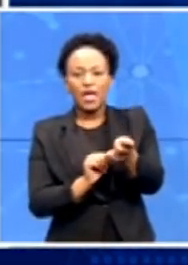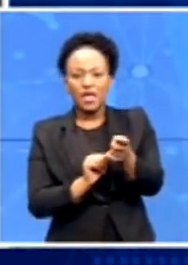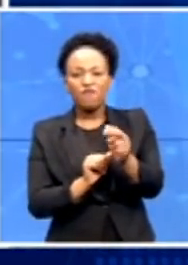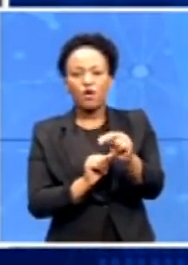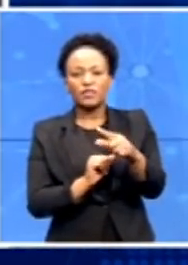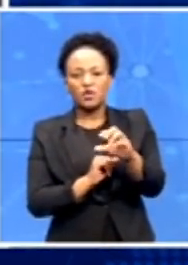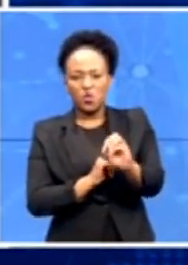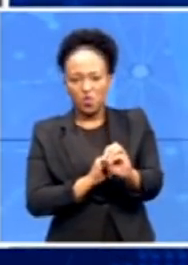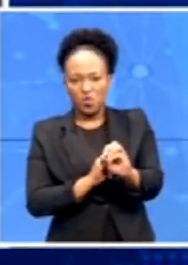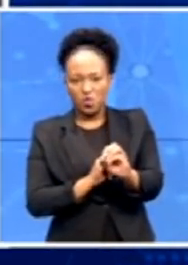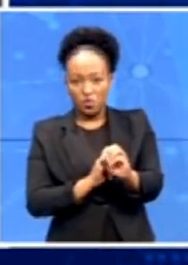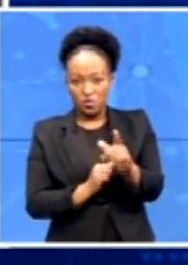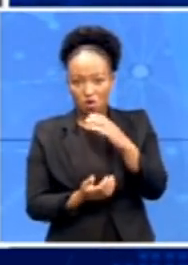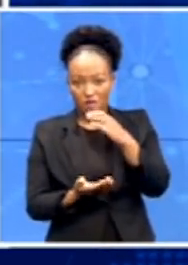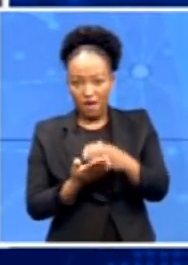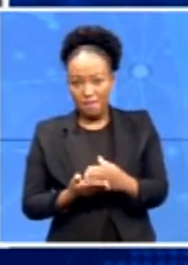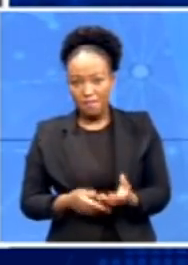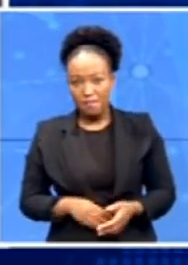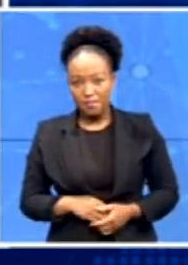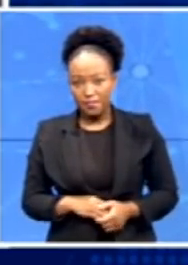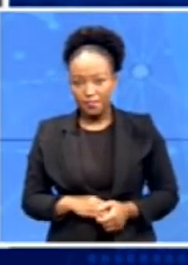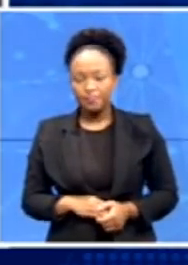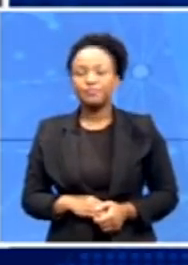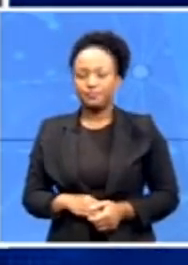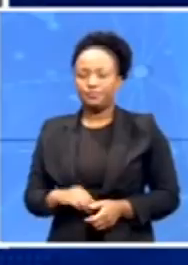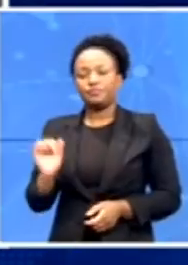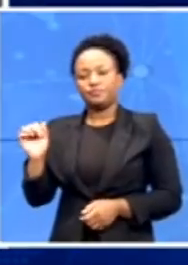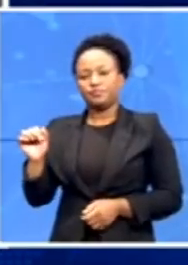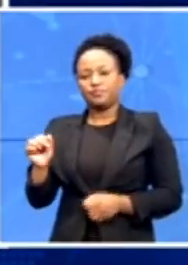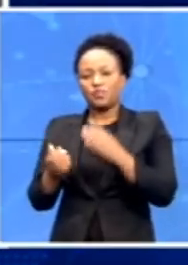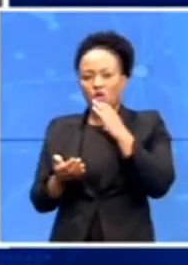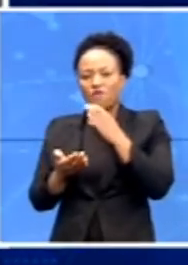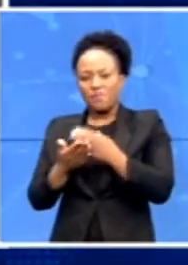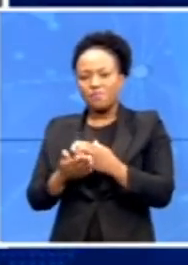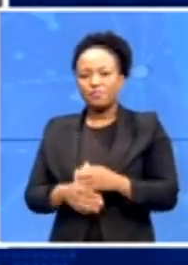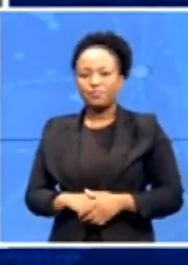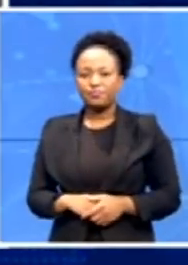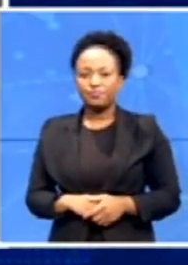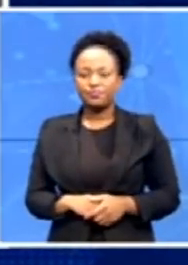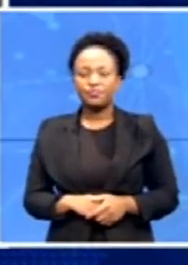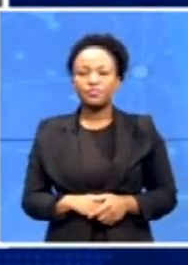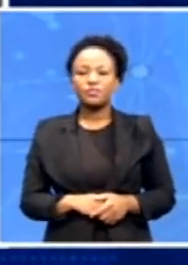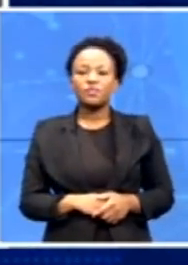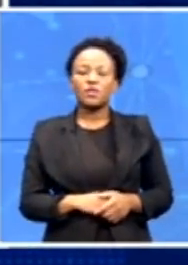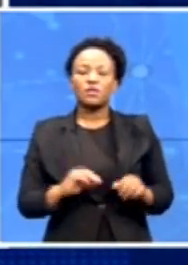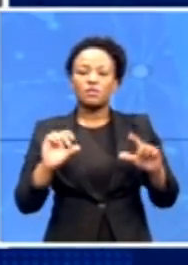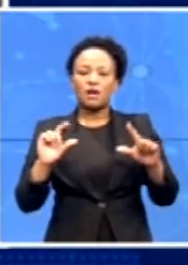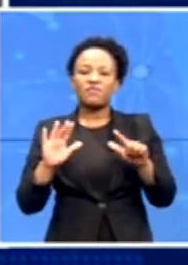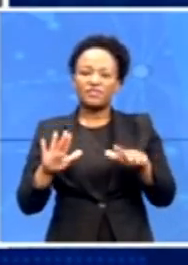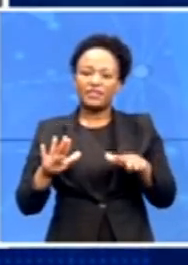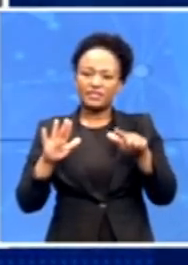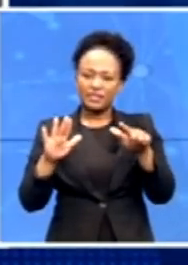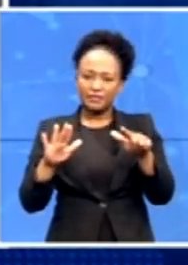Ms. Jacobus? Yes, Council. Then paragraph 17. At paragraphs